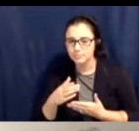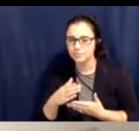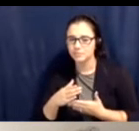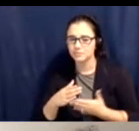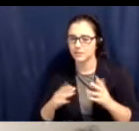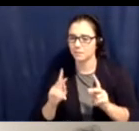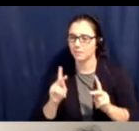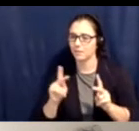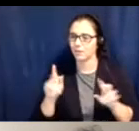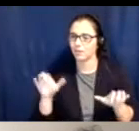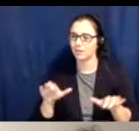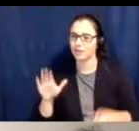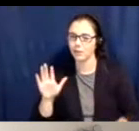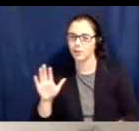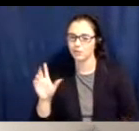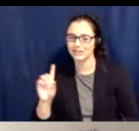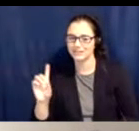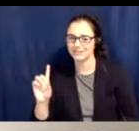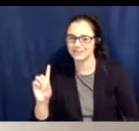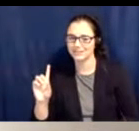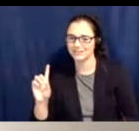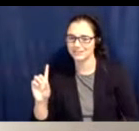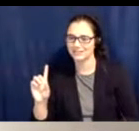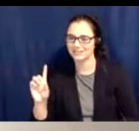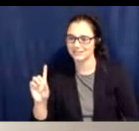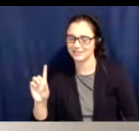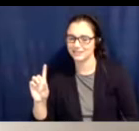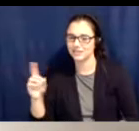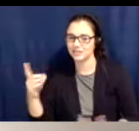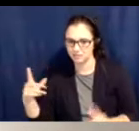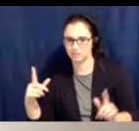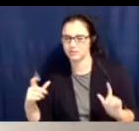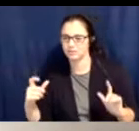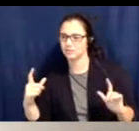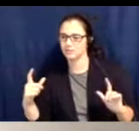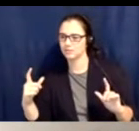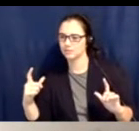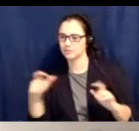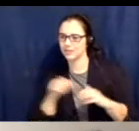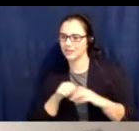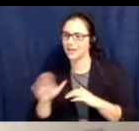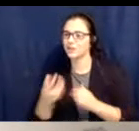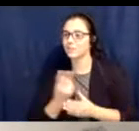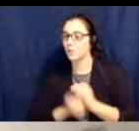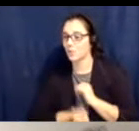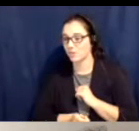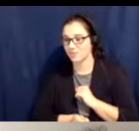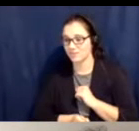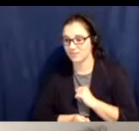did a 3D piece and then took a picture of it and entered both. Oh,